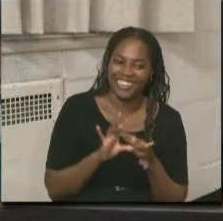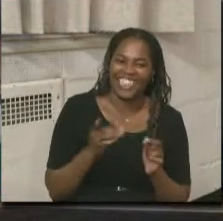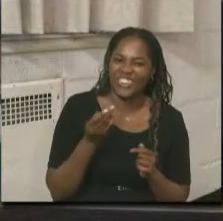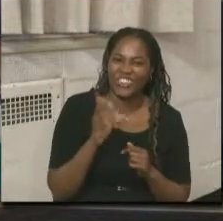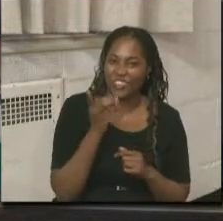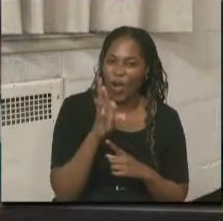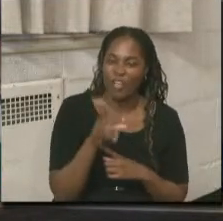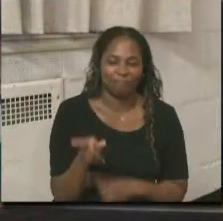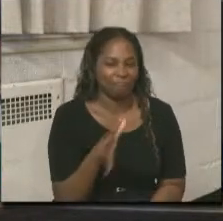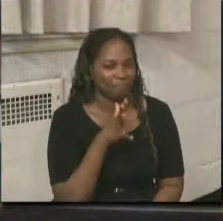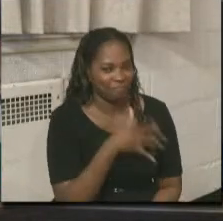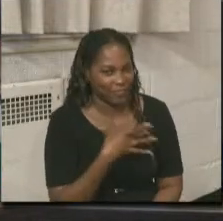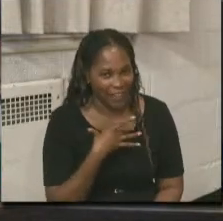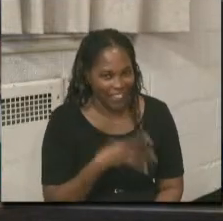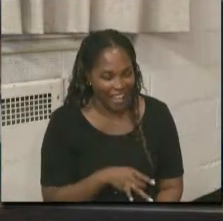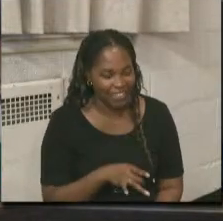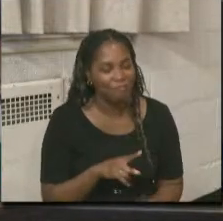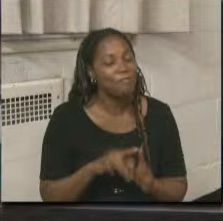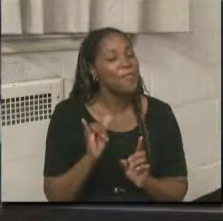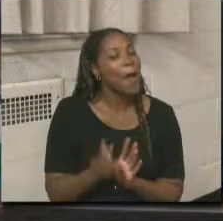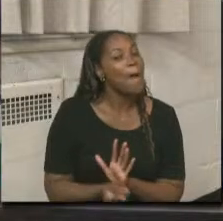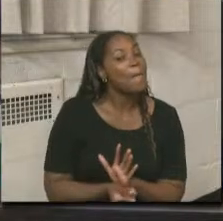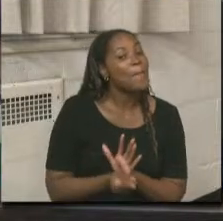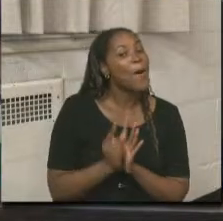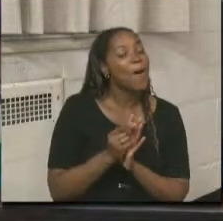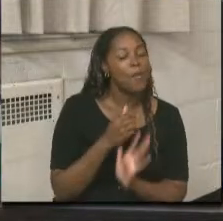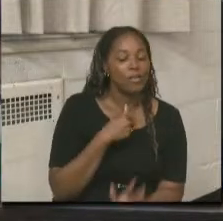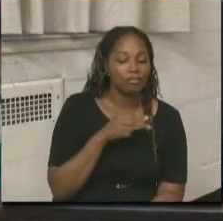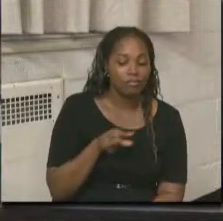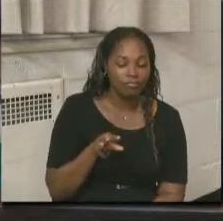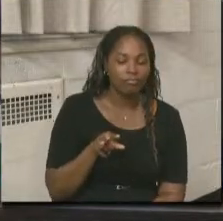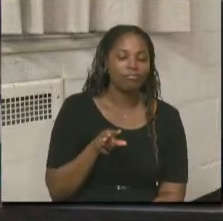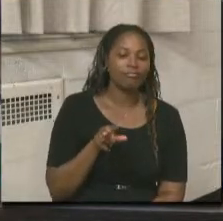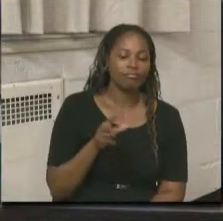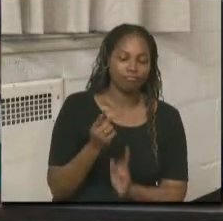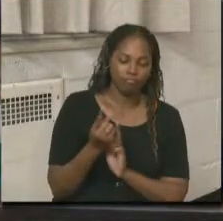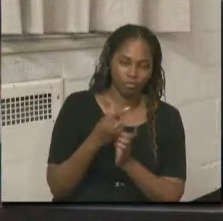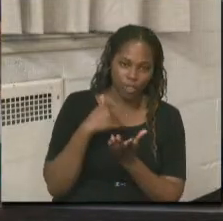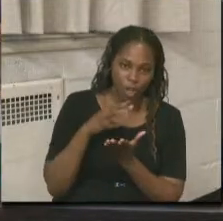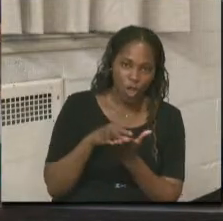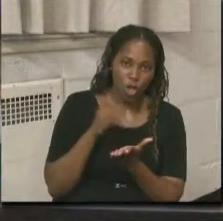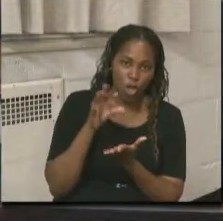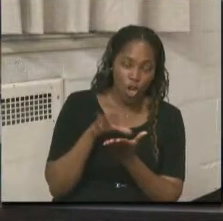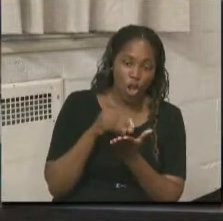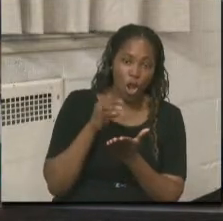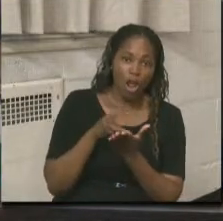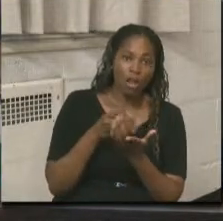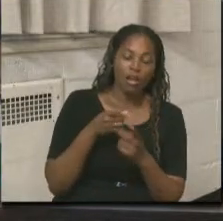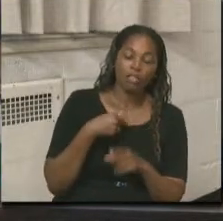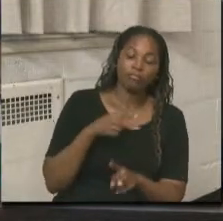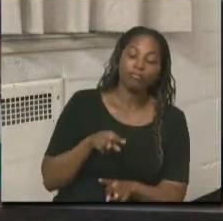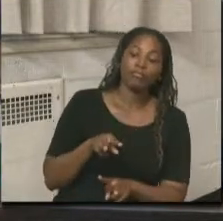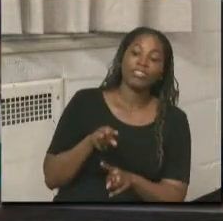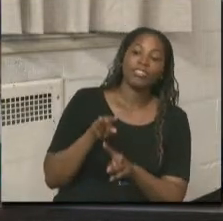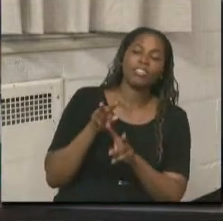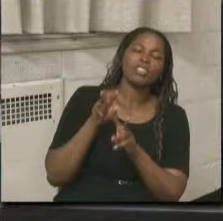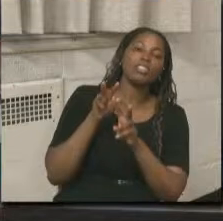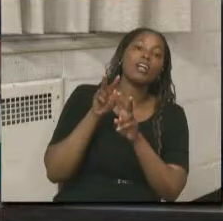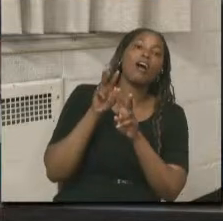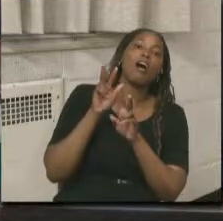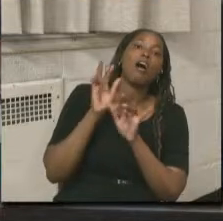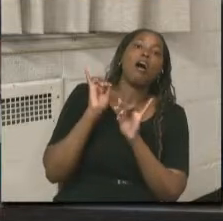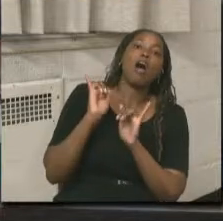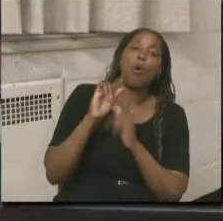I'm really, the moment where I got to know you more and when I really started to look up to you was when we did go on the culinary tour at Oxon Hill High